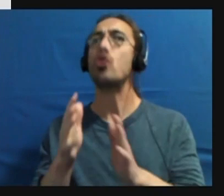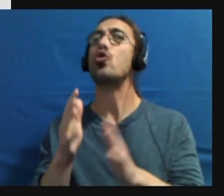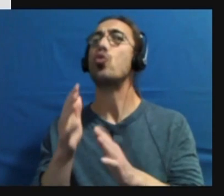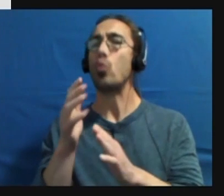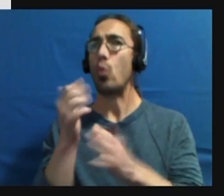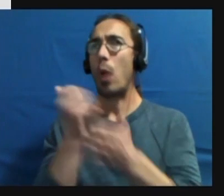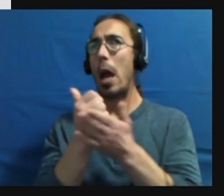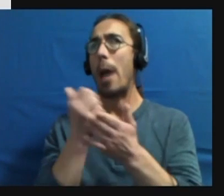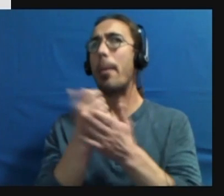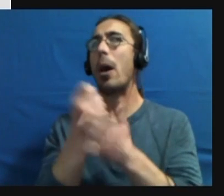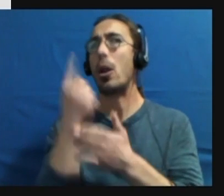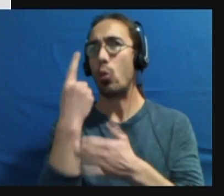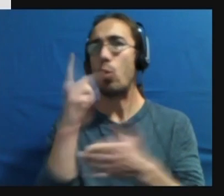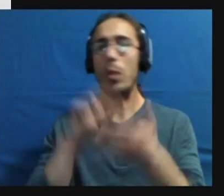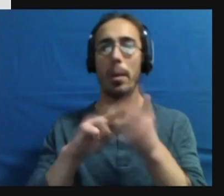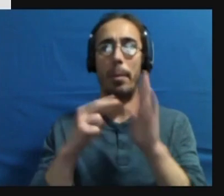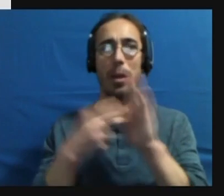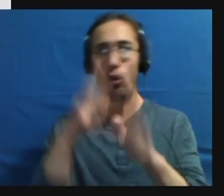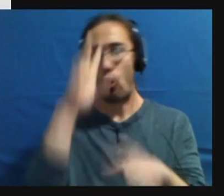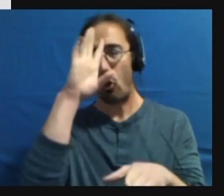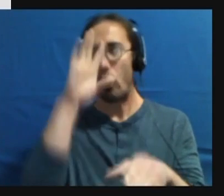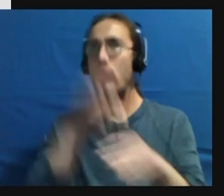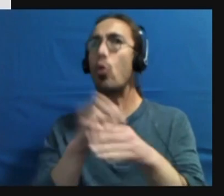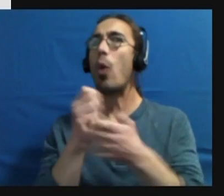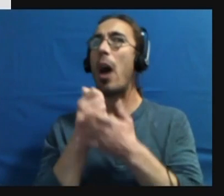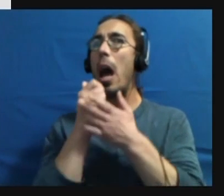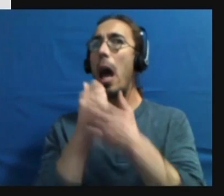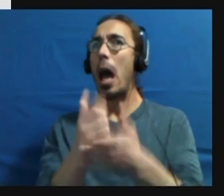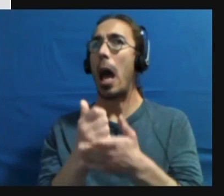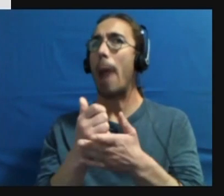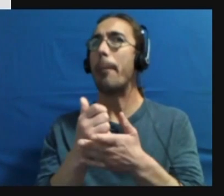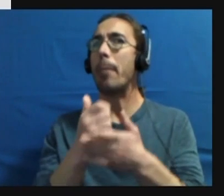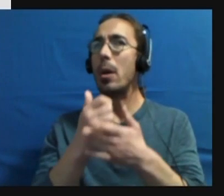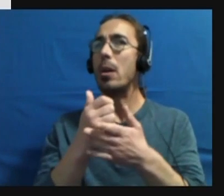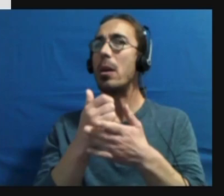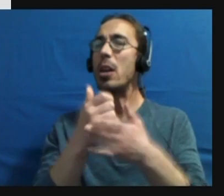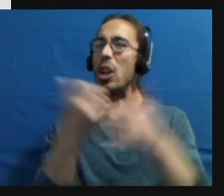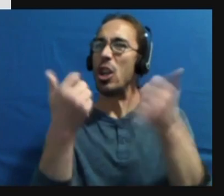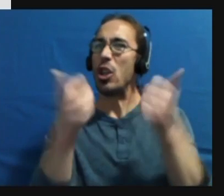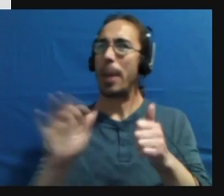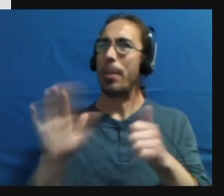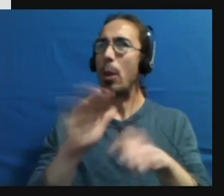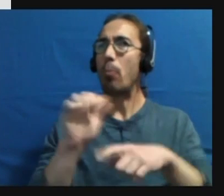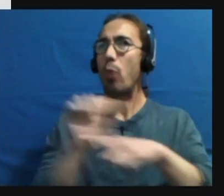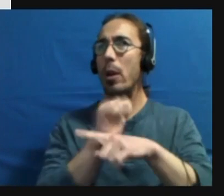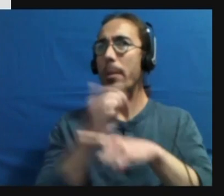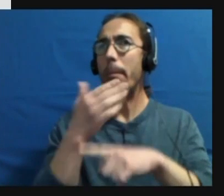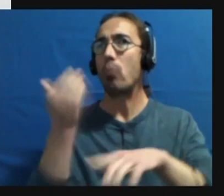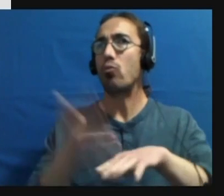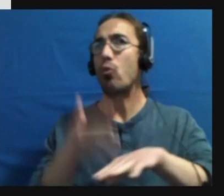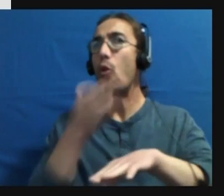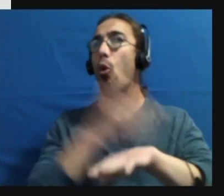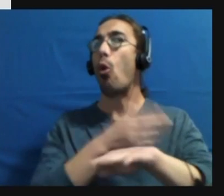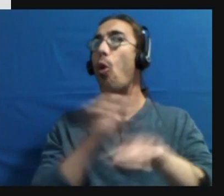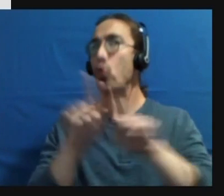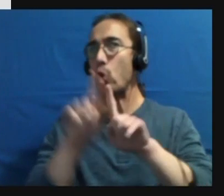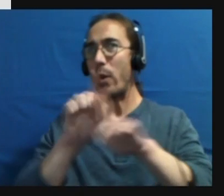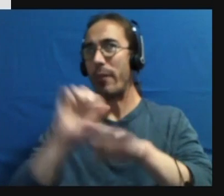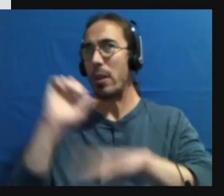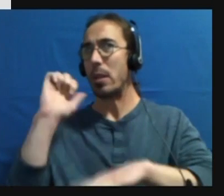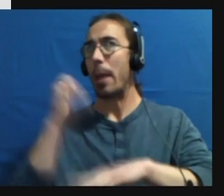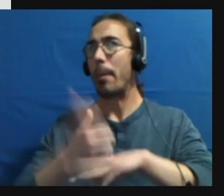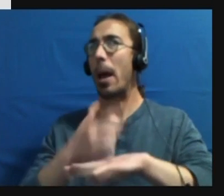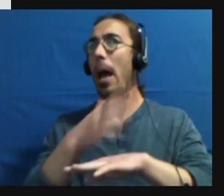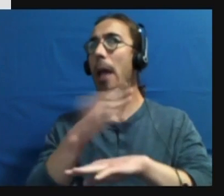what autism is to then help shape their practices in a more neurodiversity oriented way. I'm also the founder and